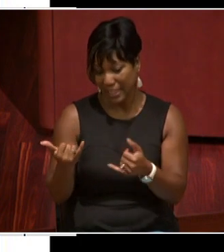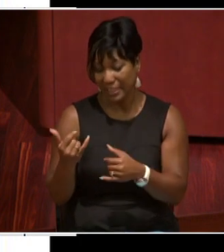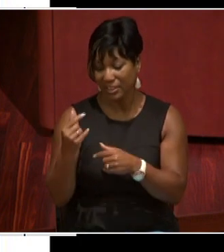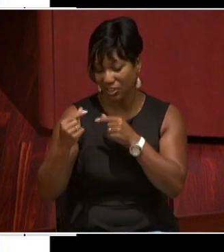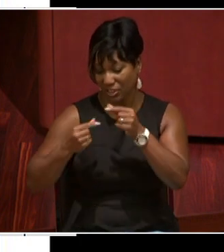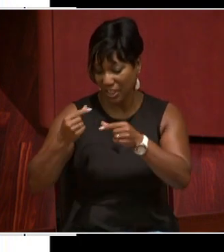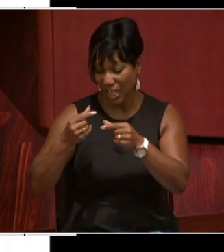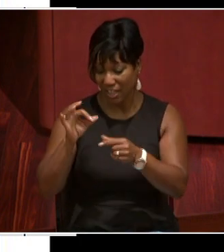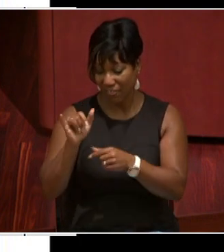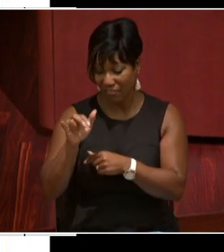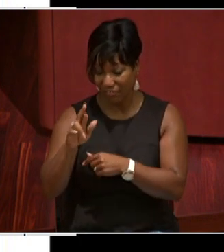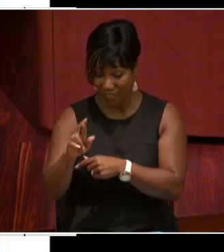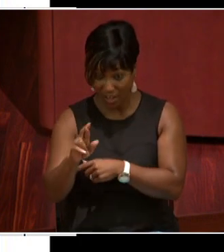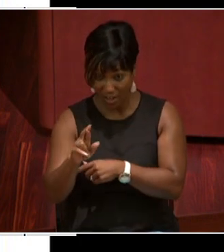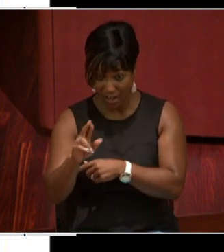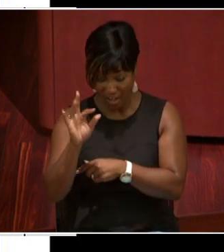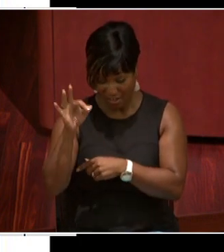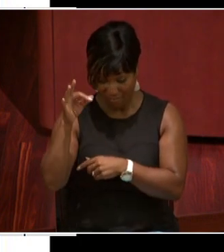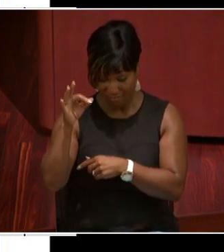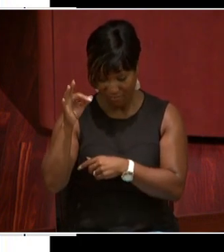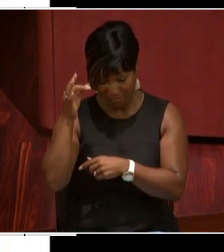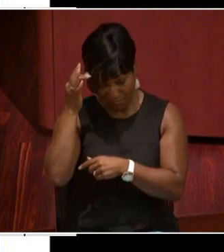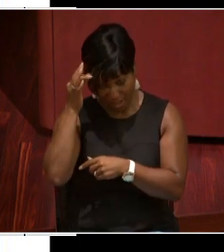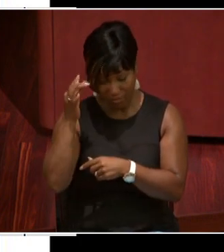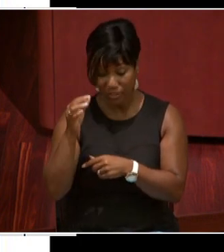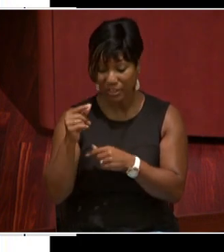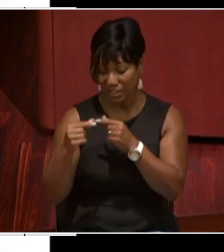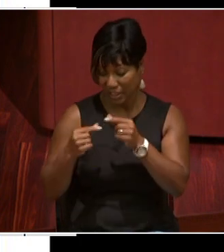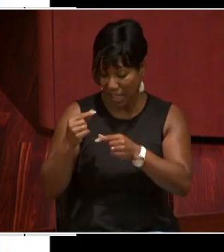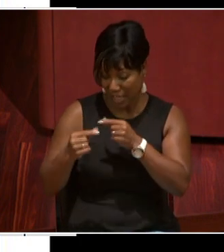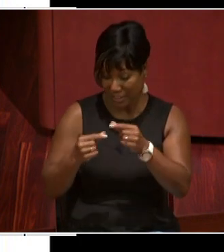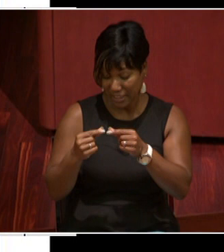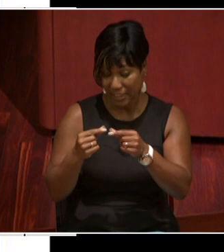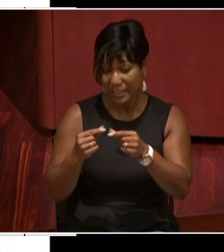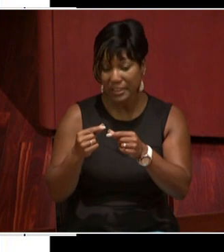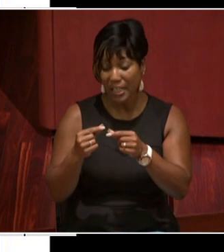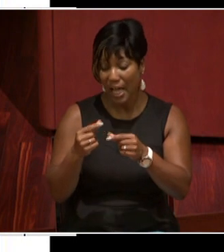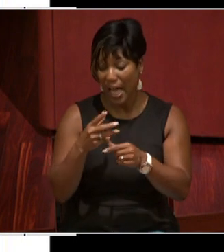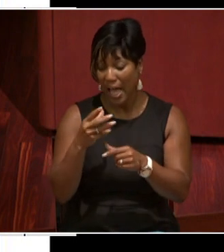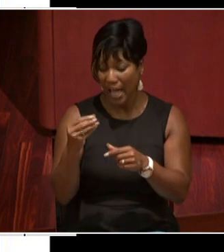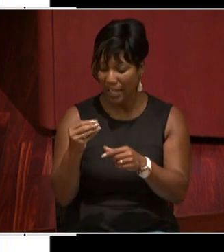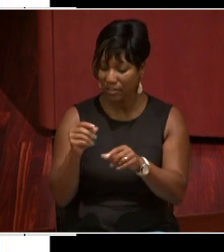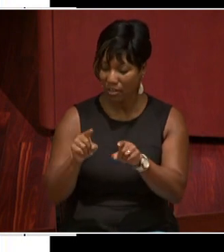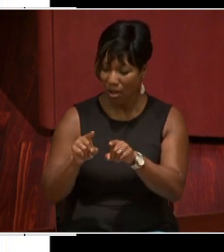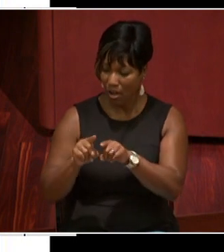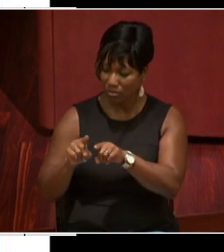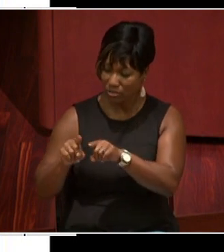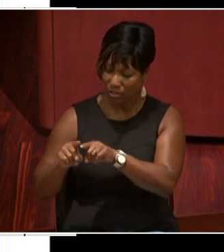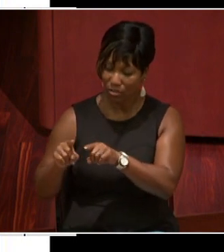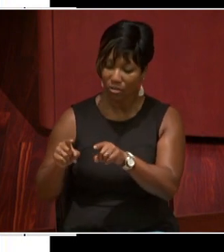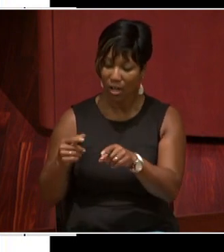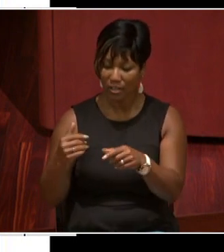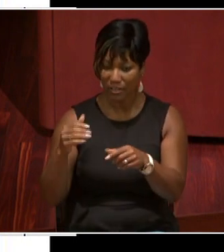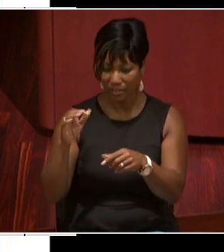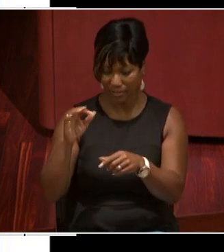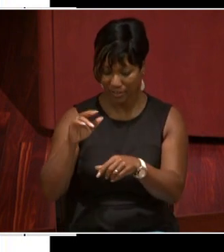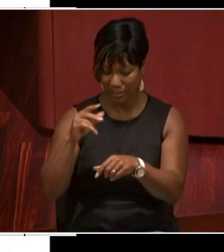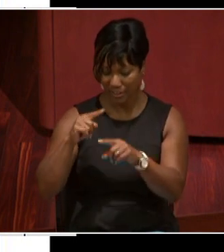Genealogical Societies, and the National Genealogical Society also have national conferences.